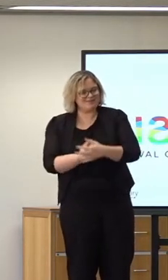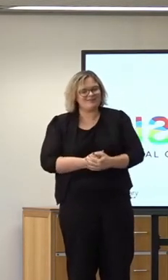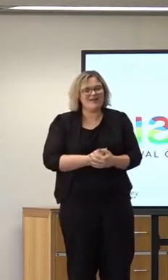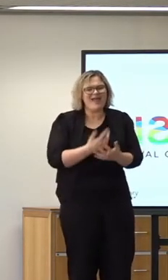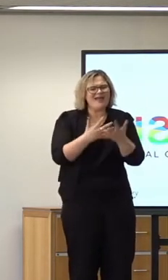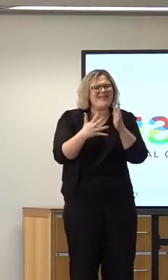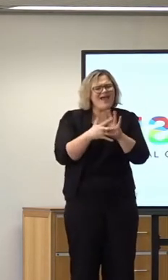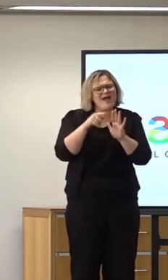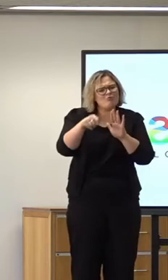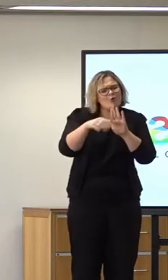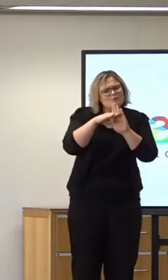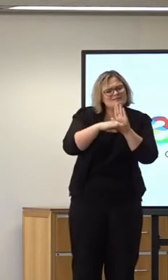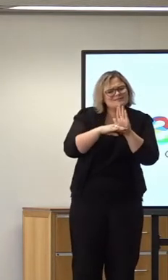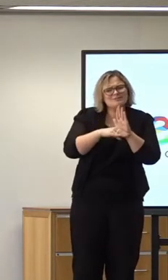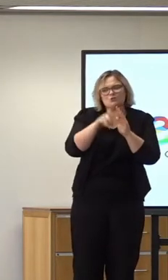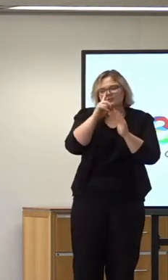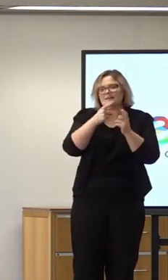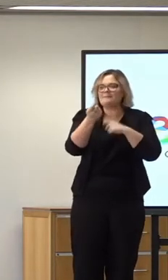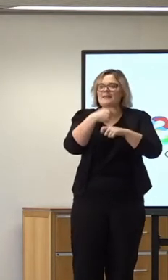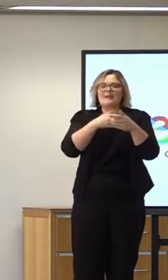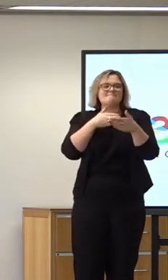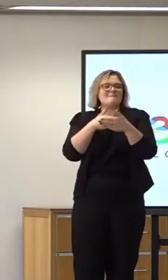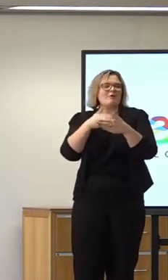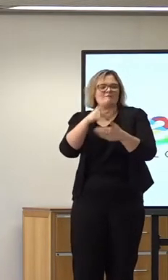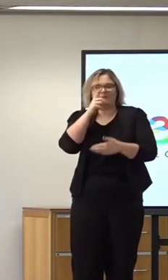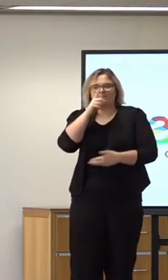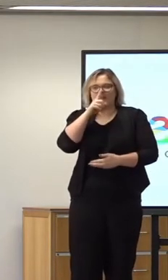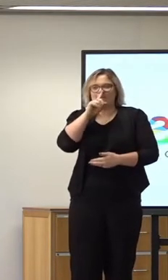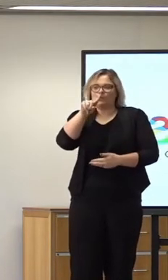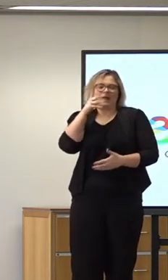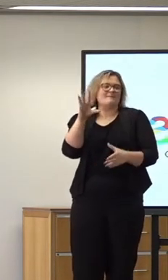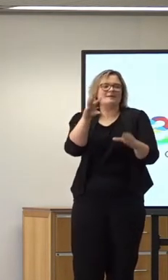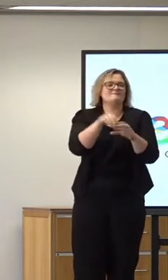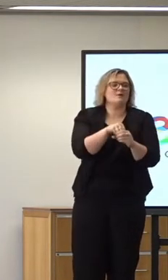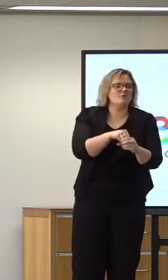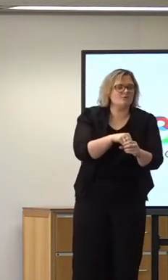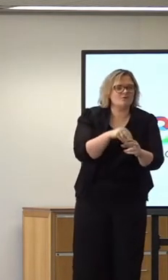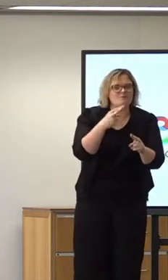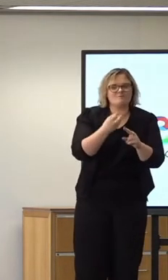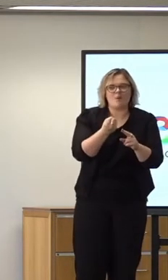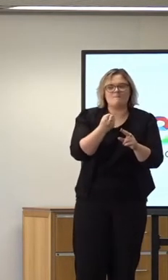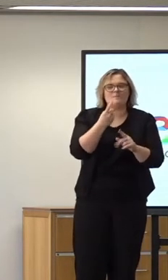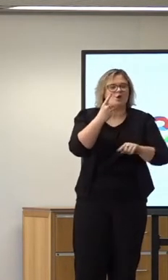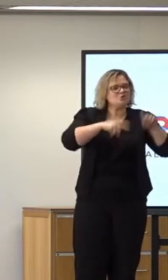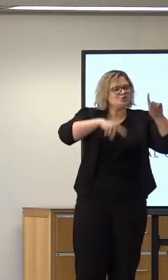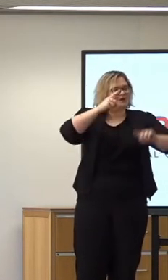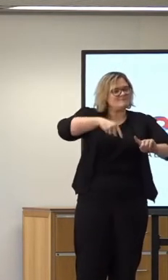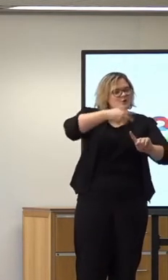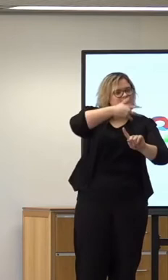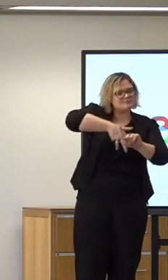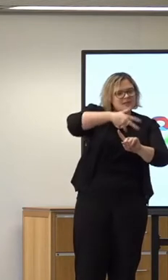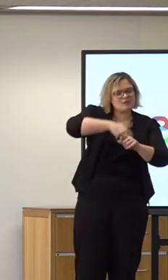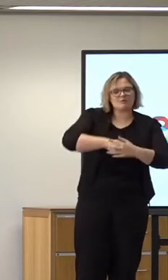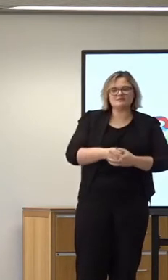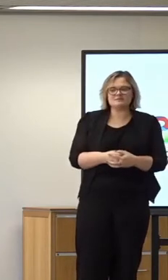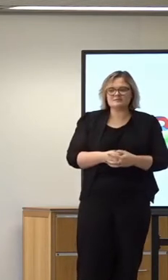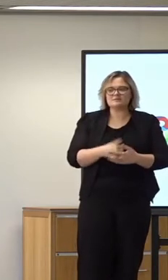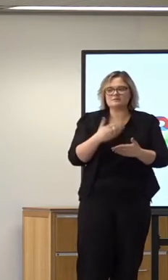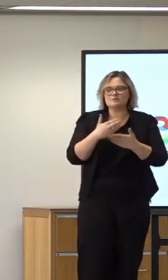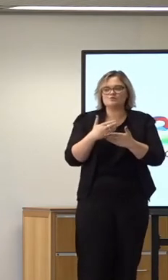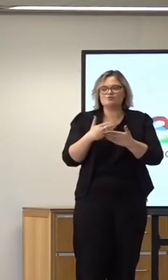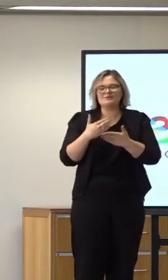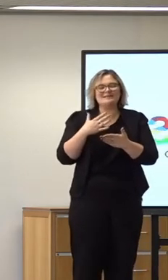those conditions often create barriers for entry for people from diverse backgrounds. There tends to be a reliance on the